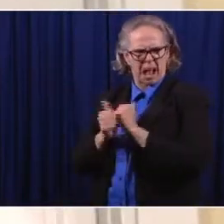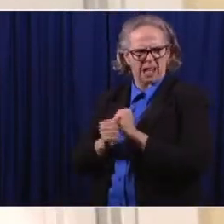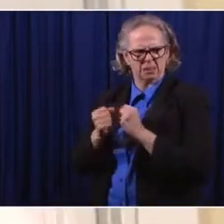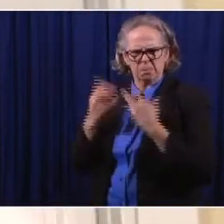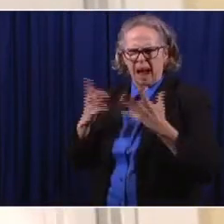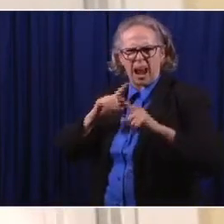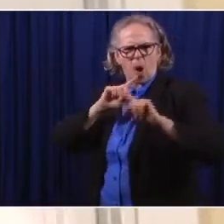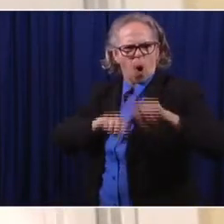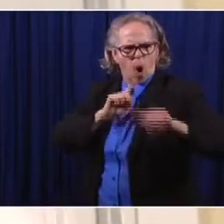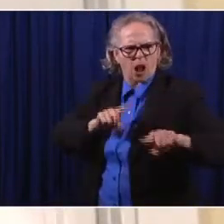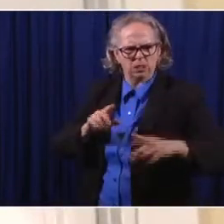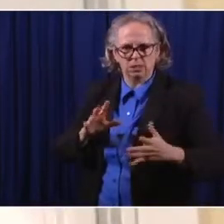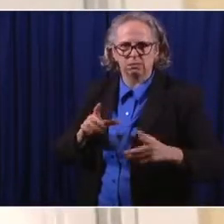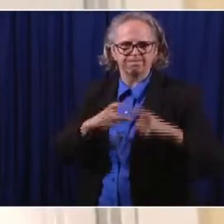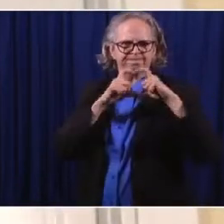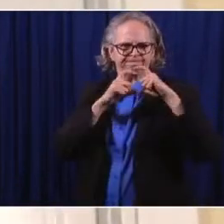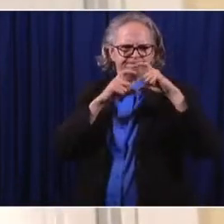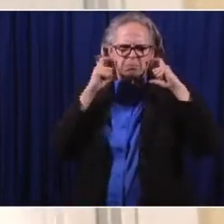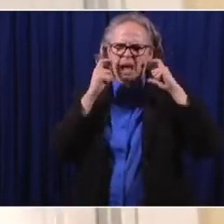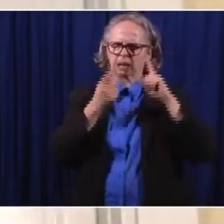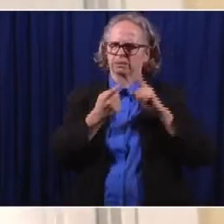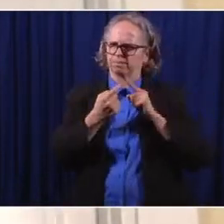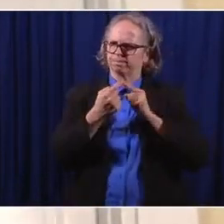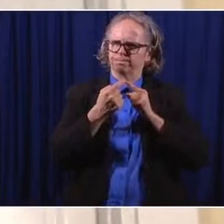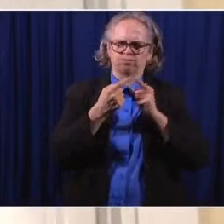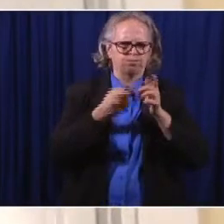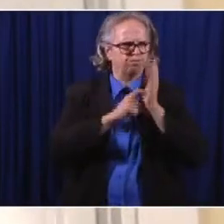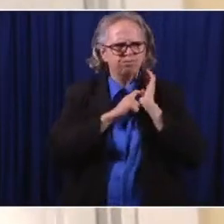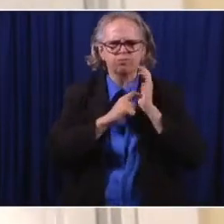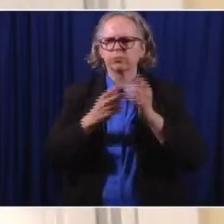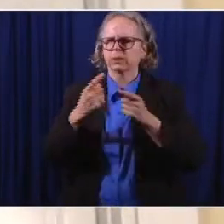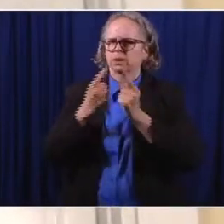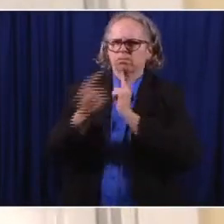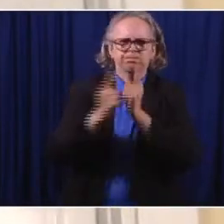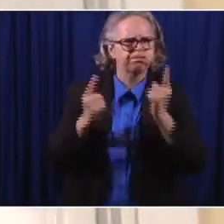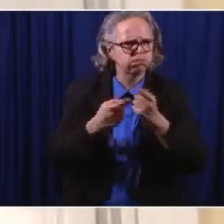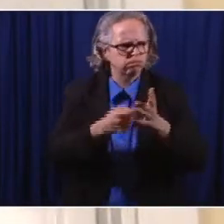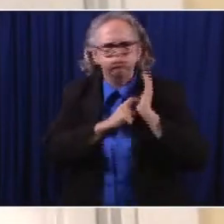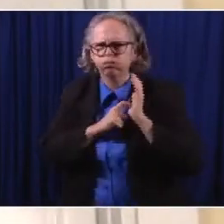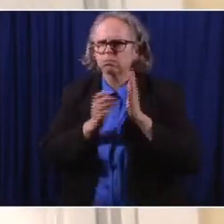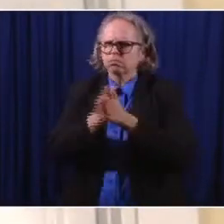Oxford has also launched a great video, including Miamians, on their healthy campaign.